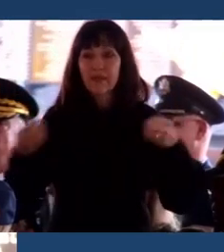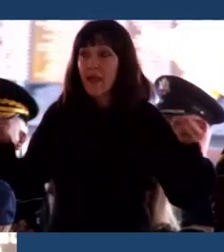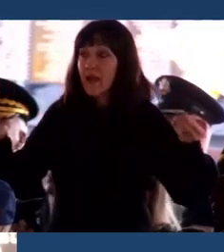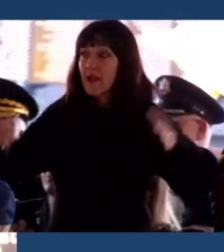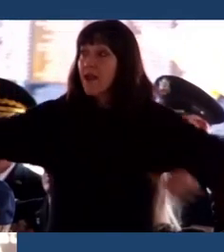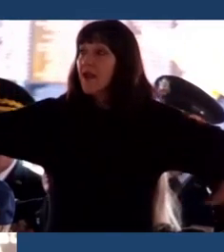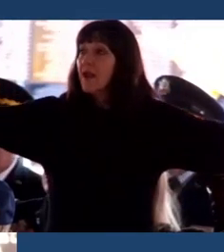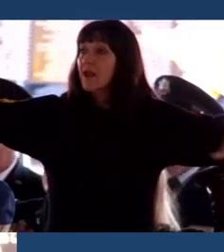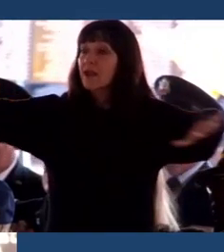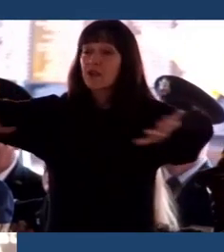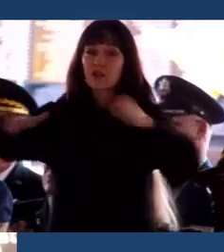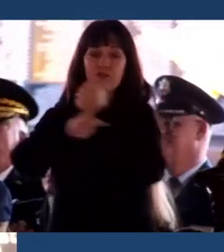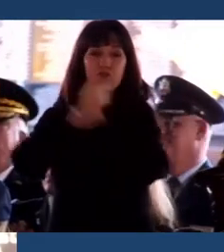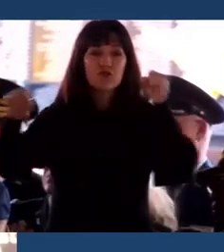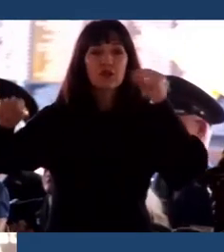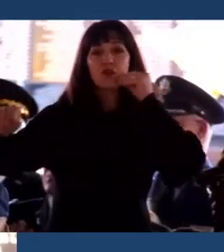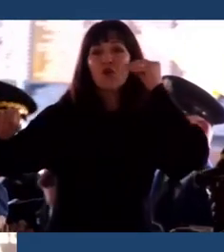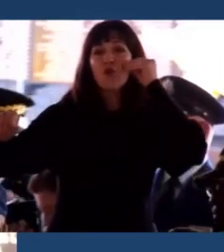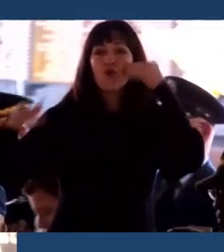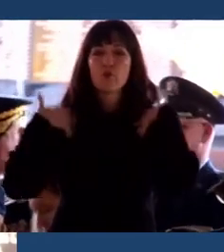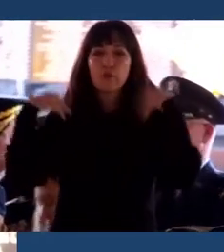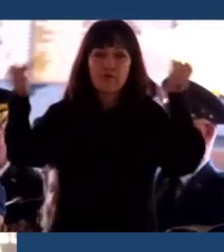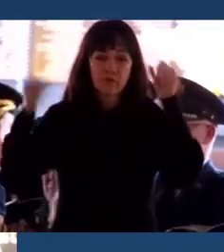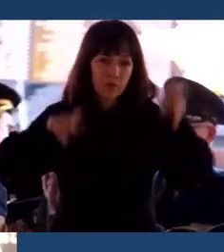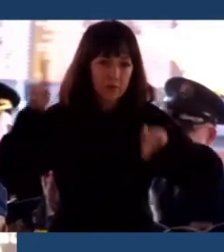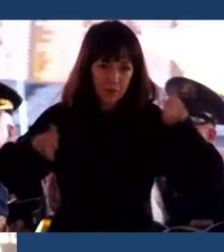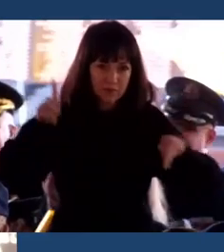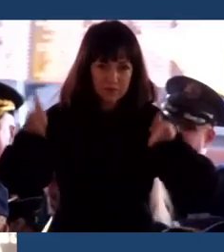free and home of the brave. Thank you very much.